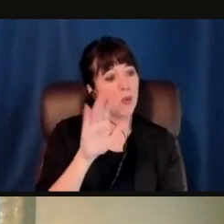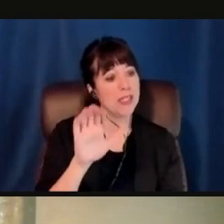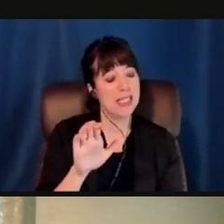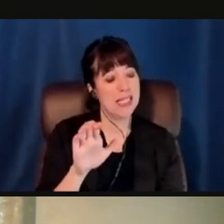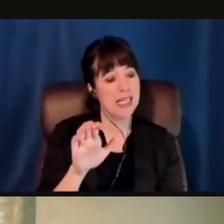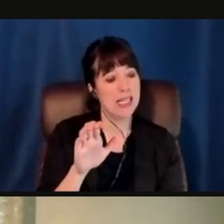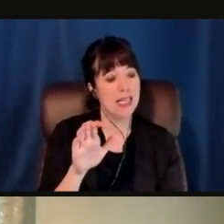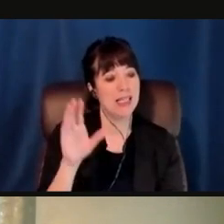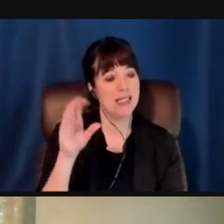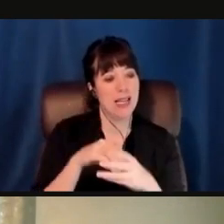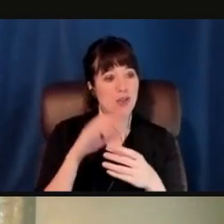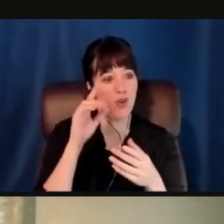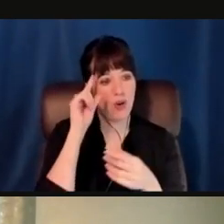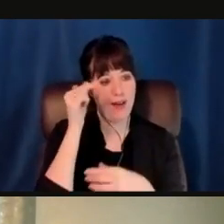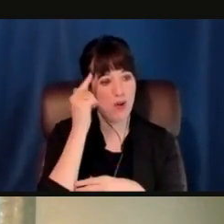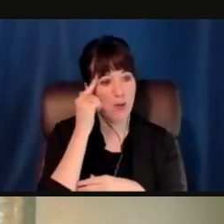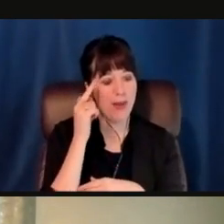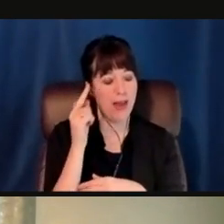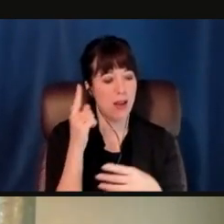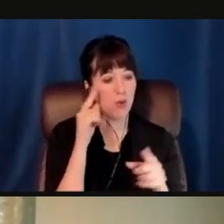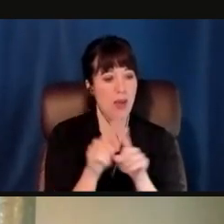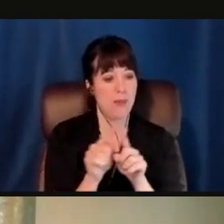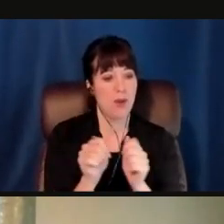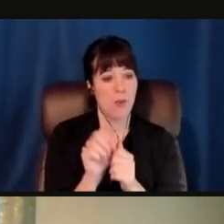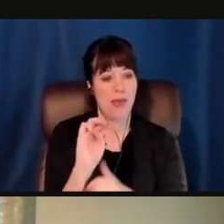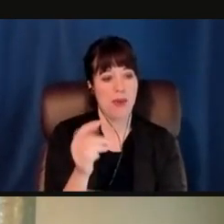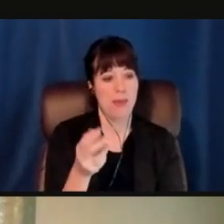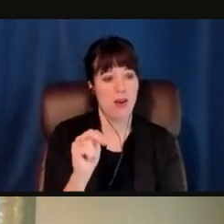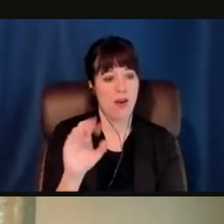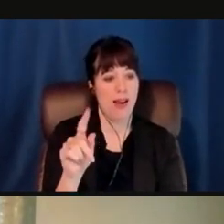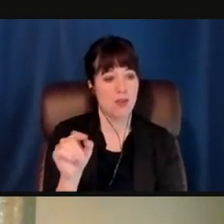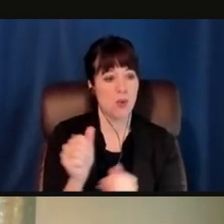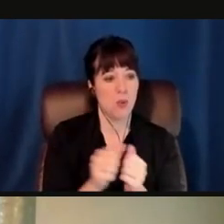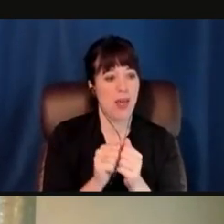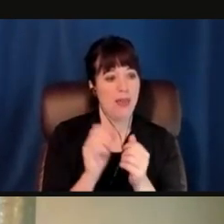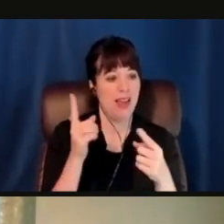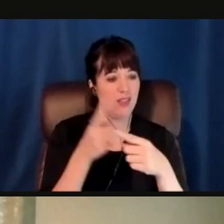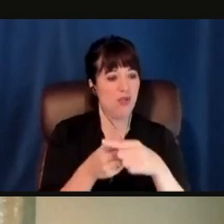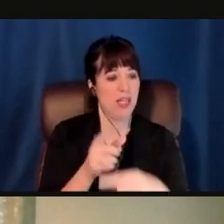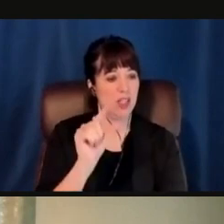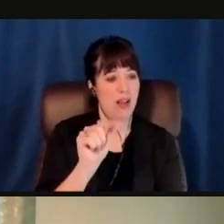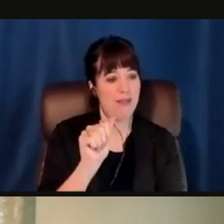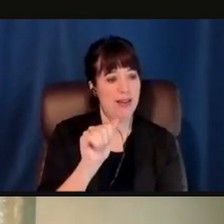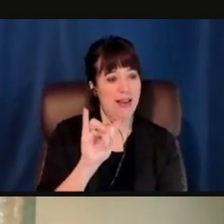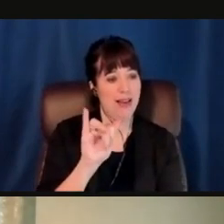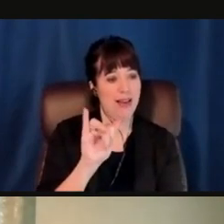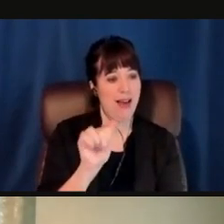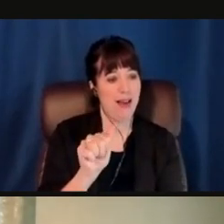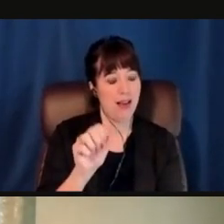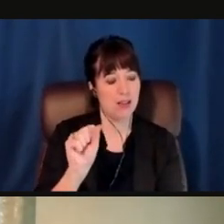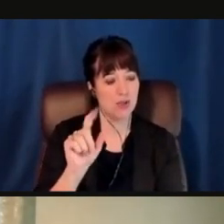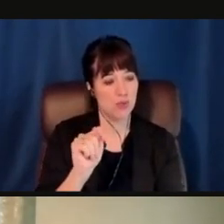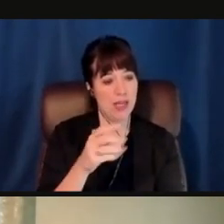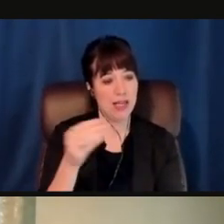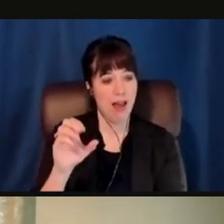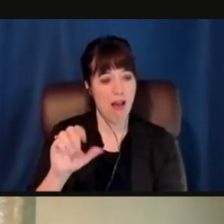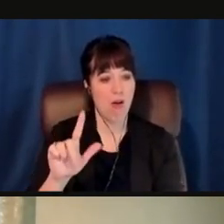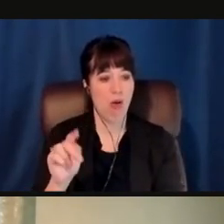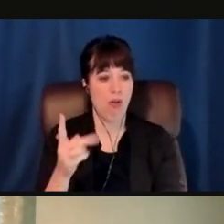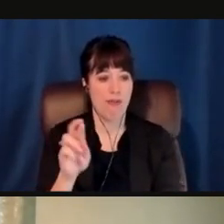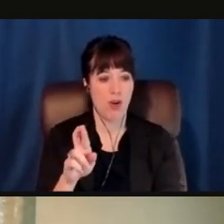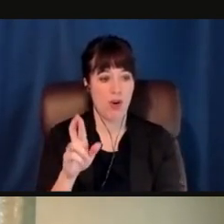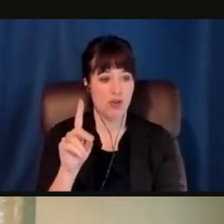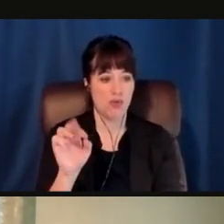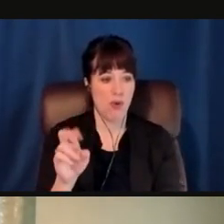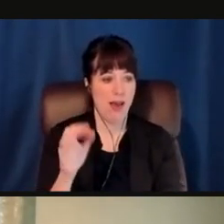agreement with Marion County for the intersection of Gaia Street, am I saying that right? Yes, okay, and Culver Drive.